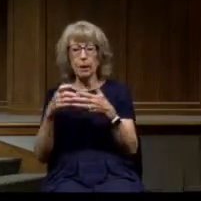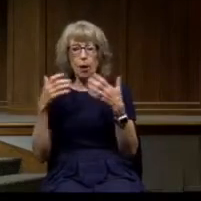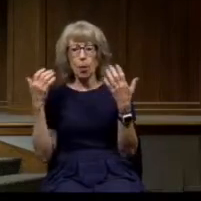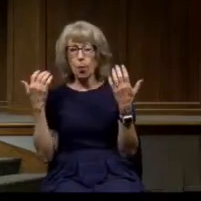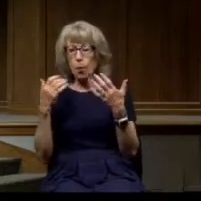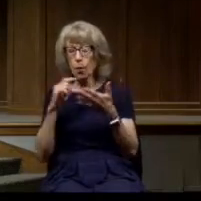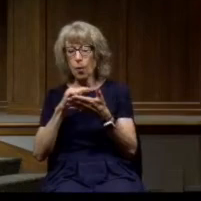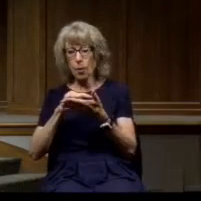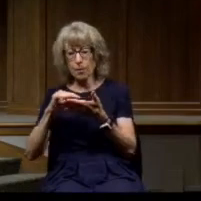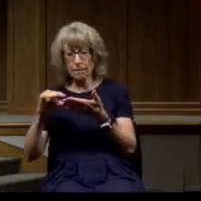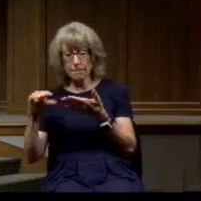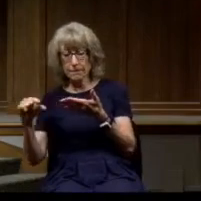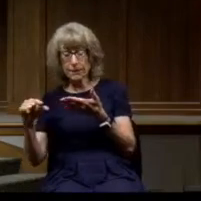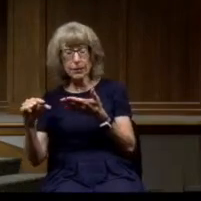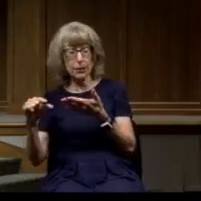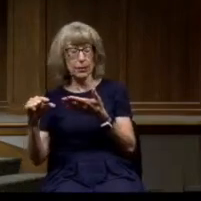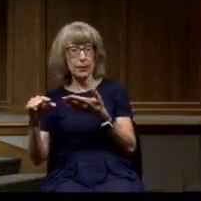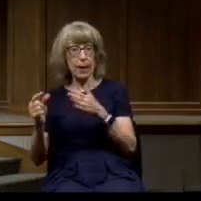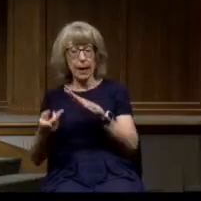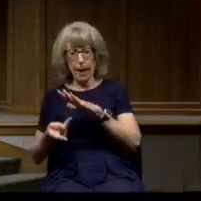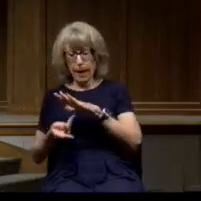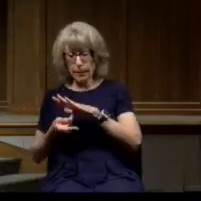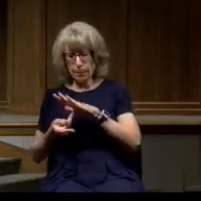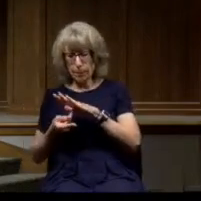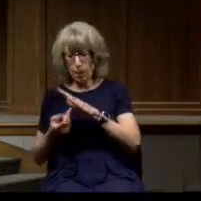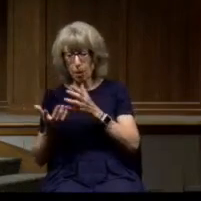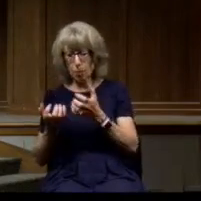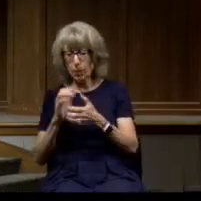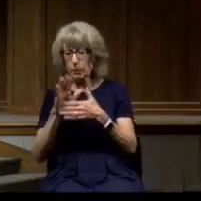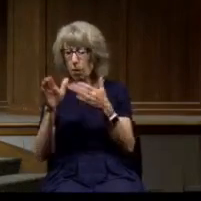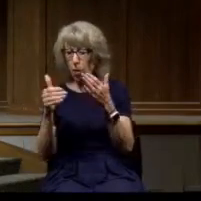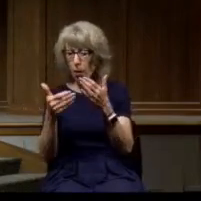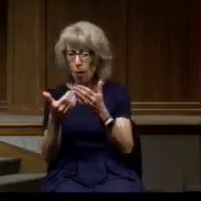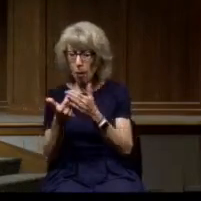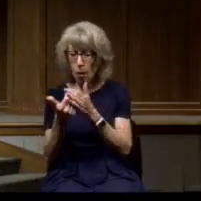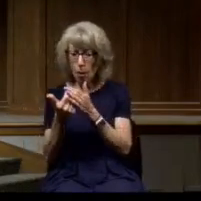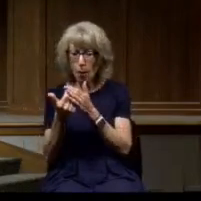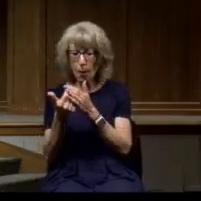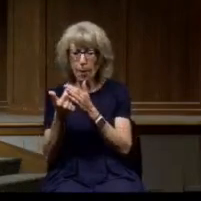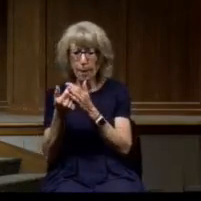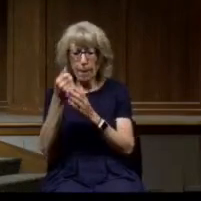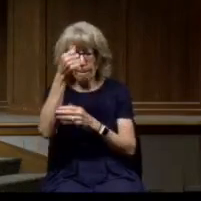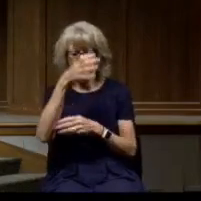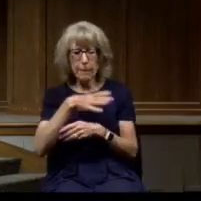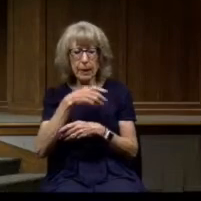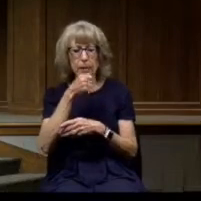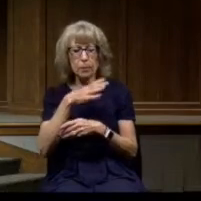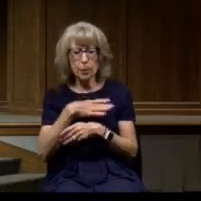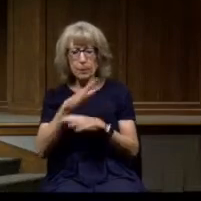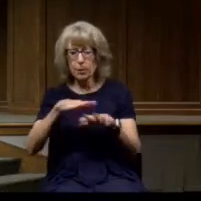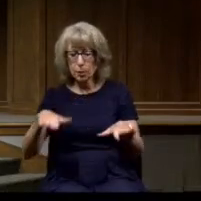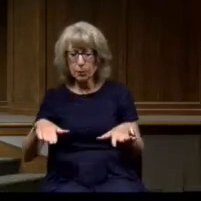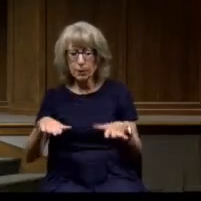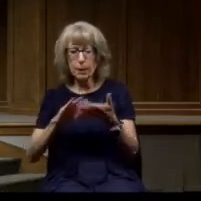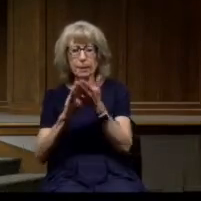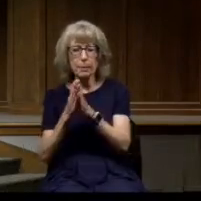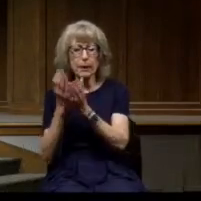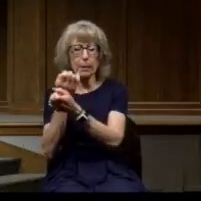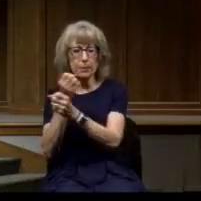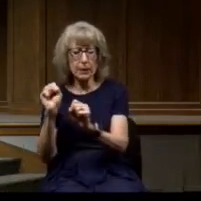writing career, and a man who wants every man, woman, and child to be saved, says that the way you